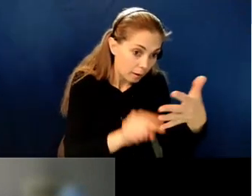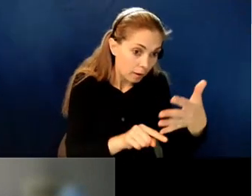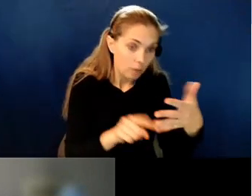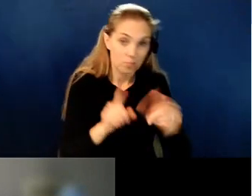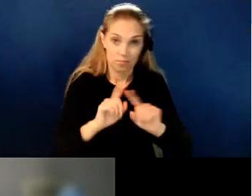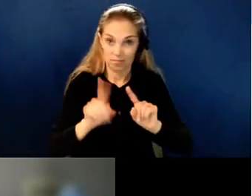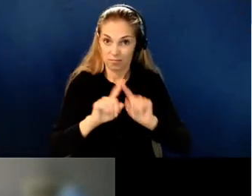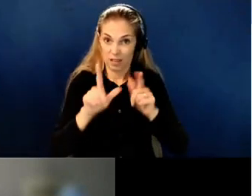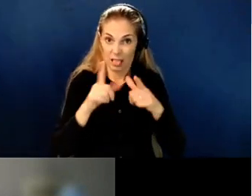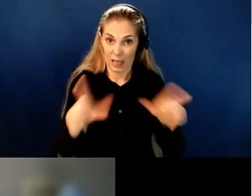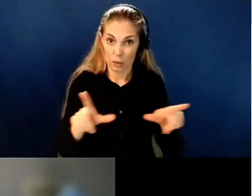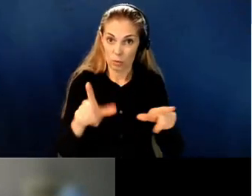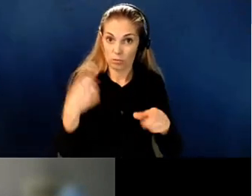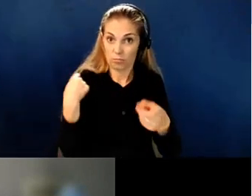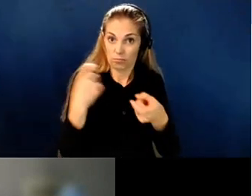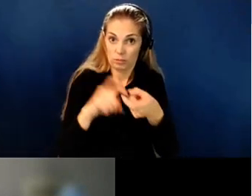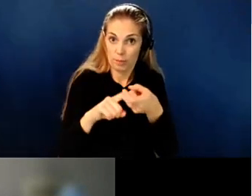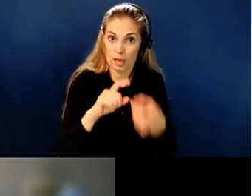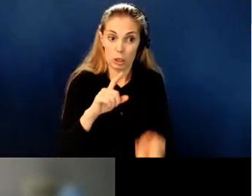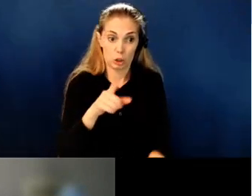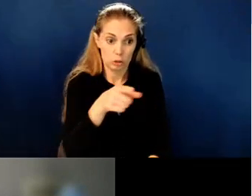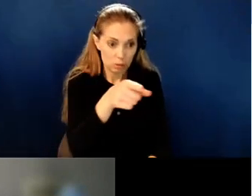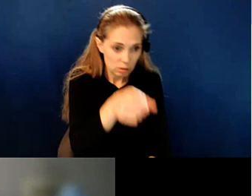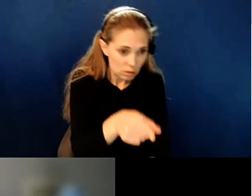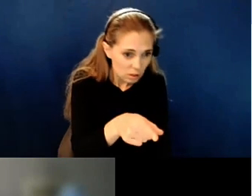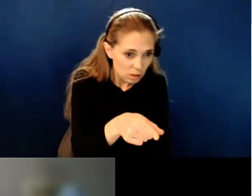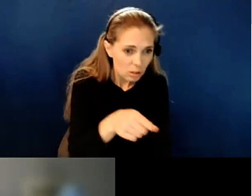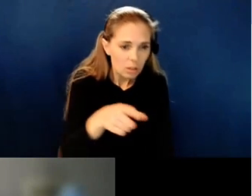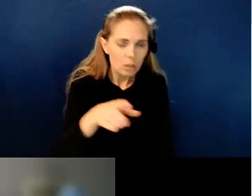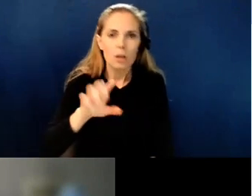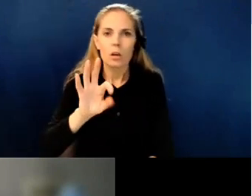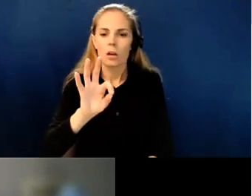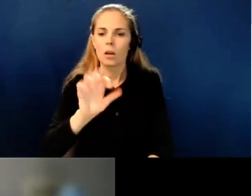got one in Espanol, so Spanish. We have one in Farsi,